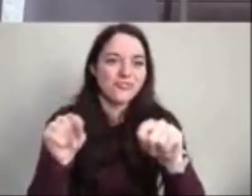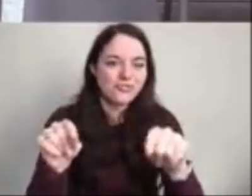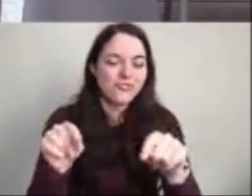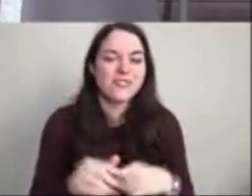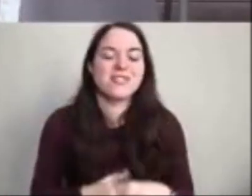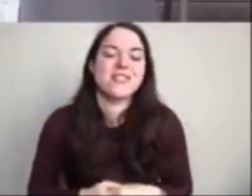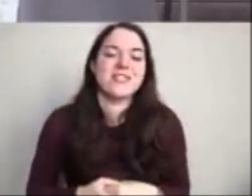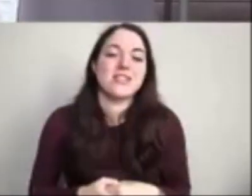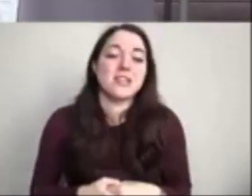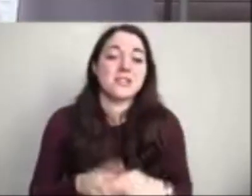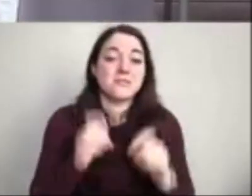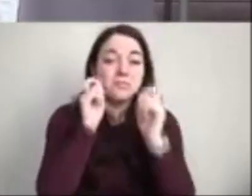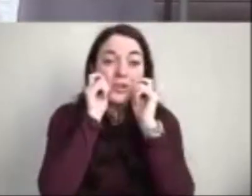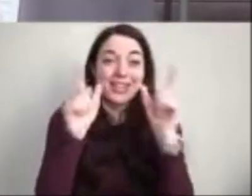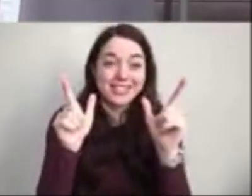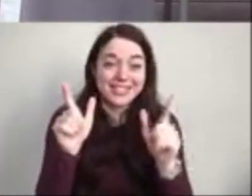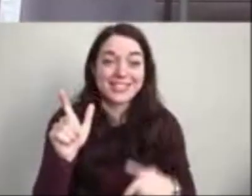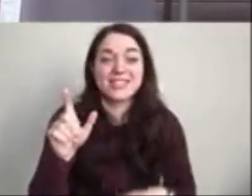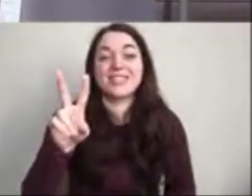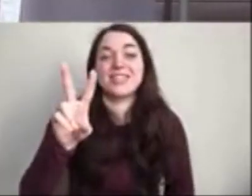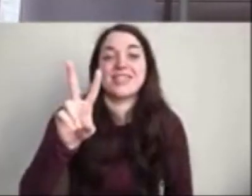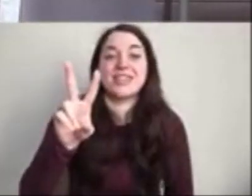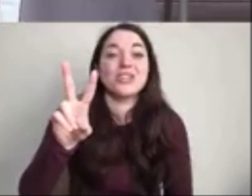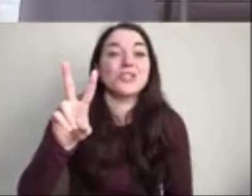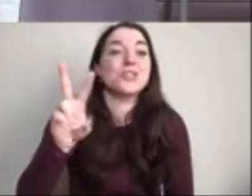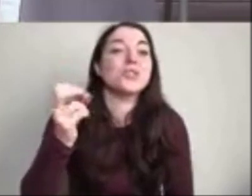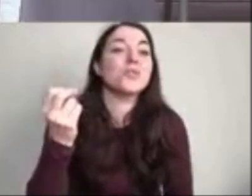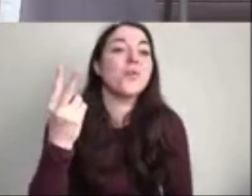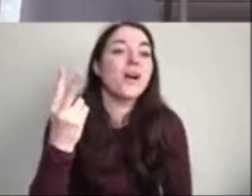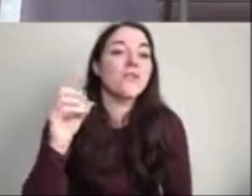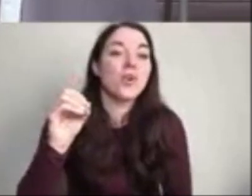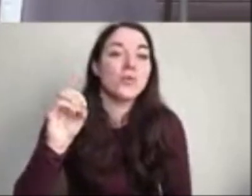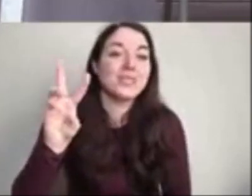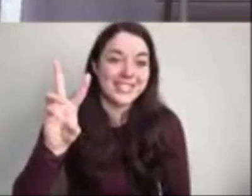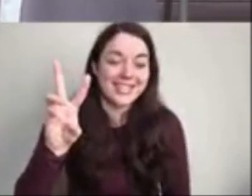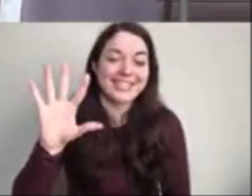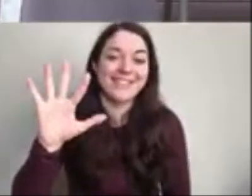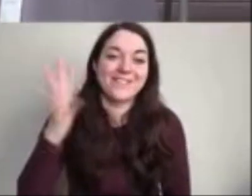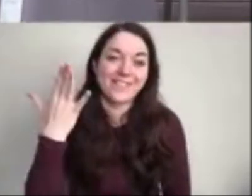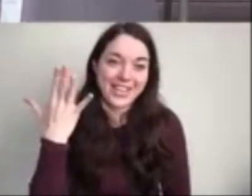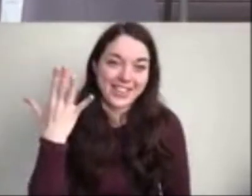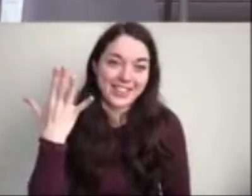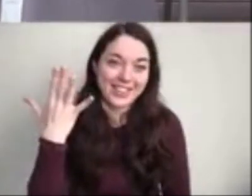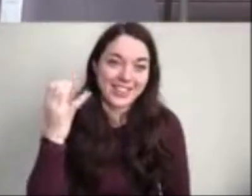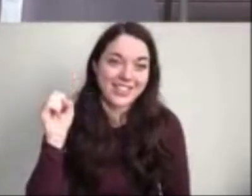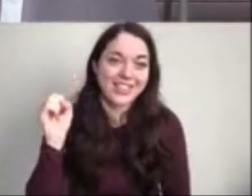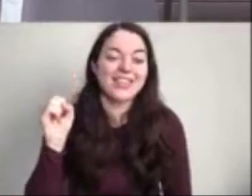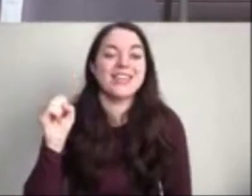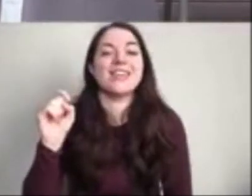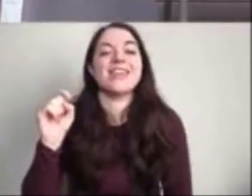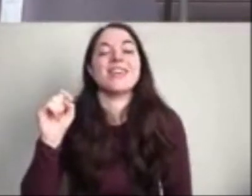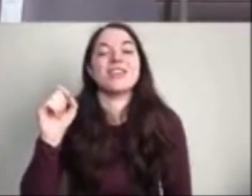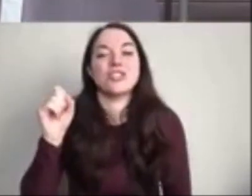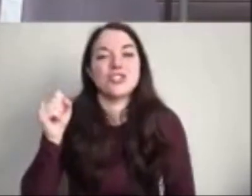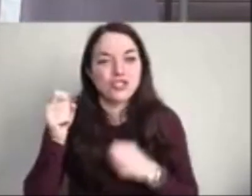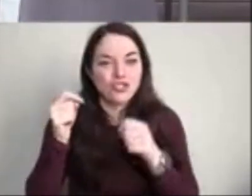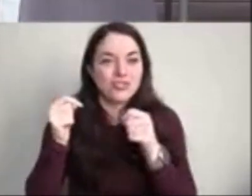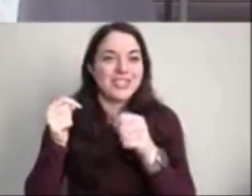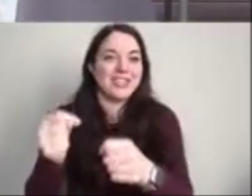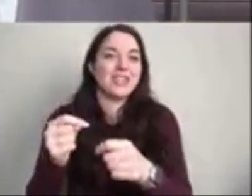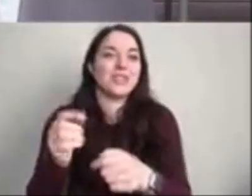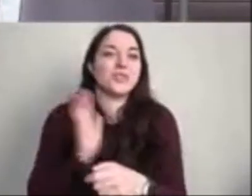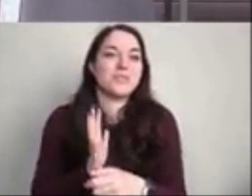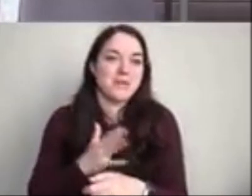surprisingly, 1206 Fifth Street used to be my address. So I remember when this church didn't exist in this